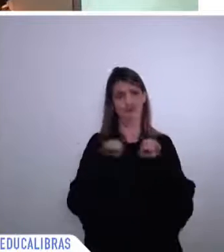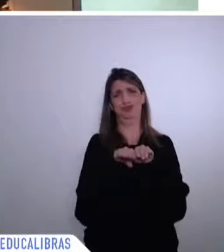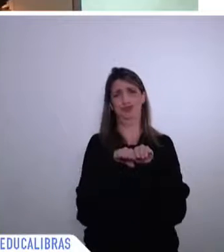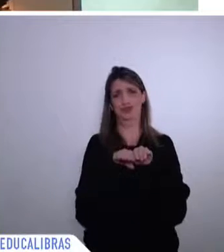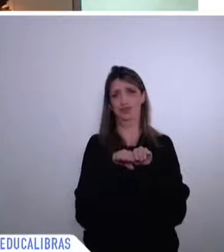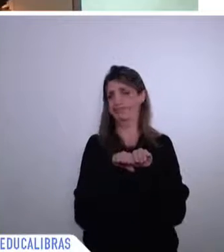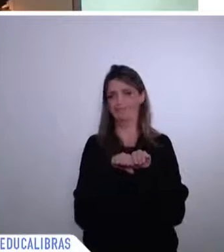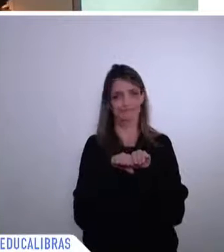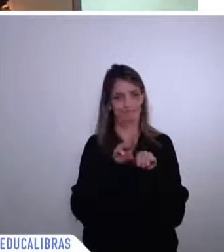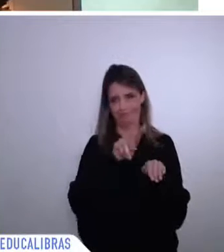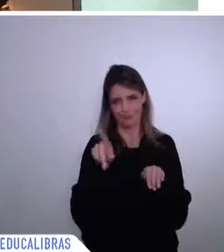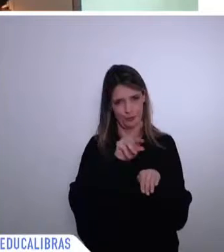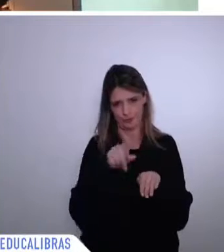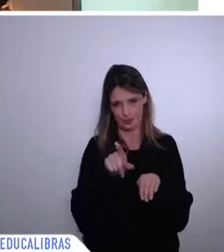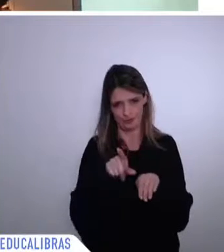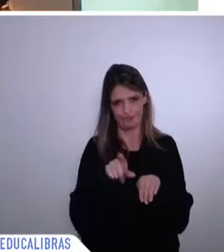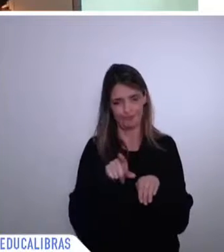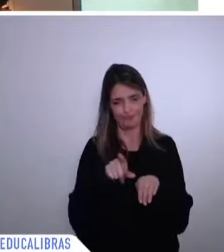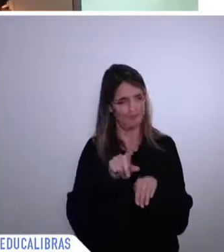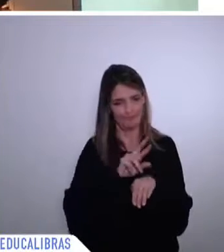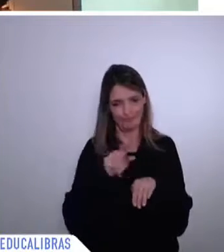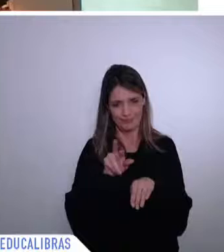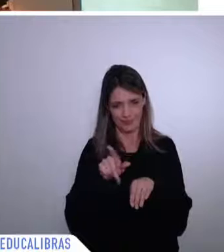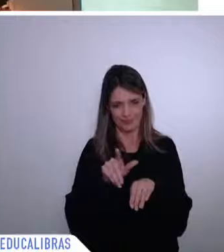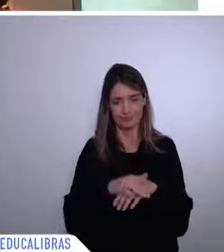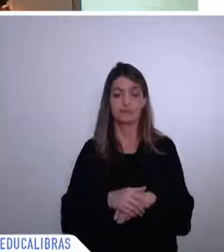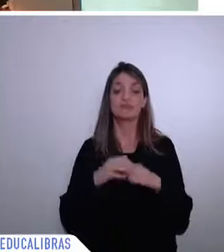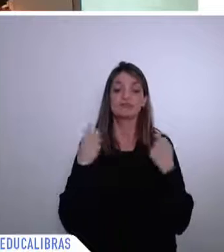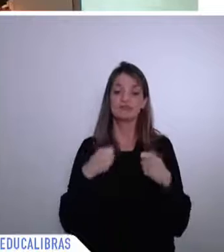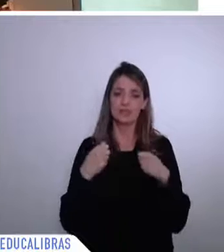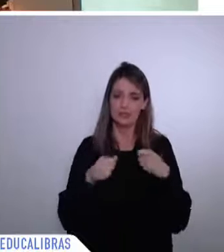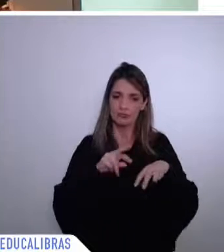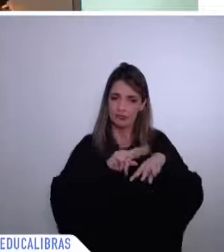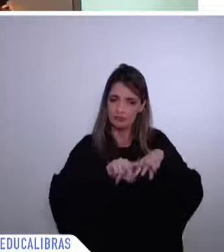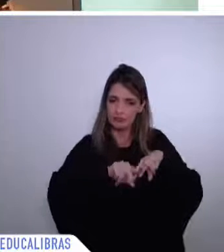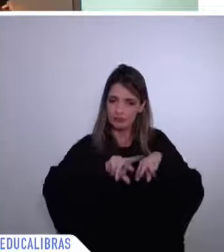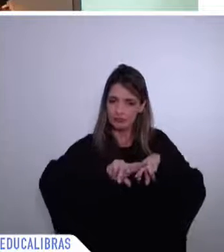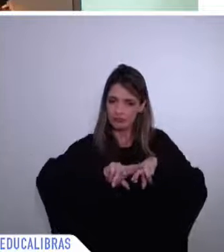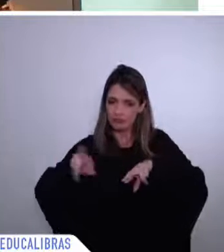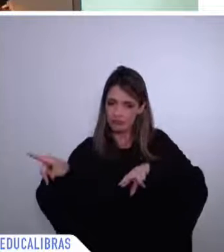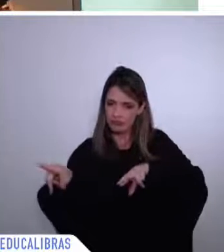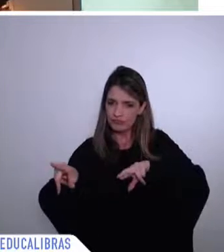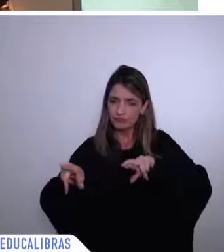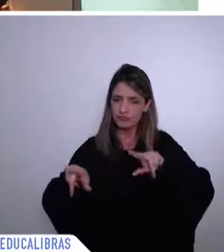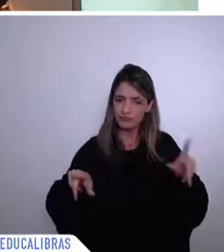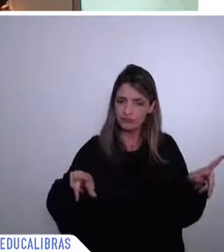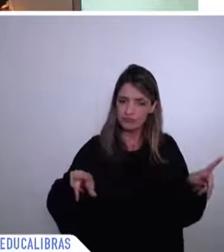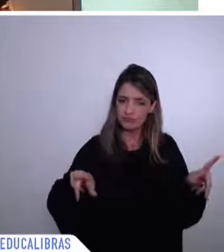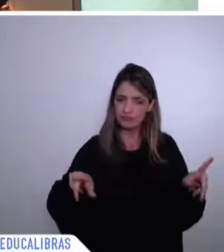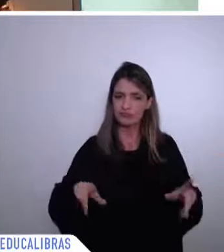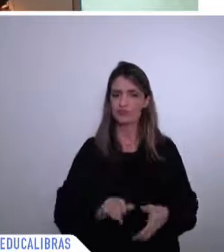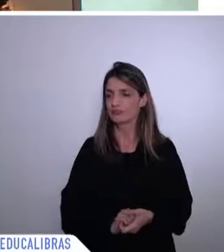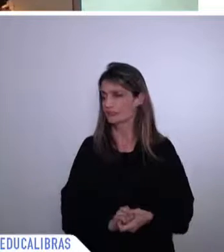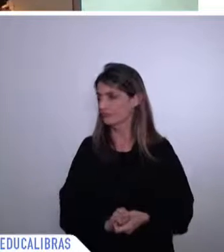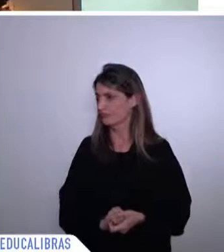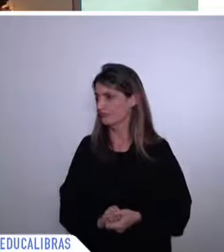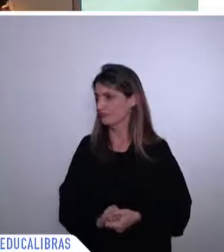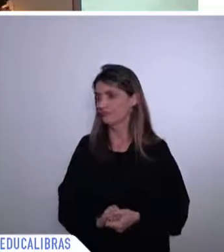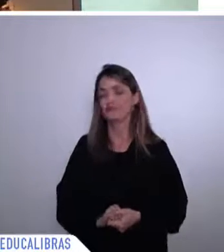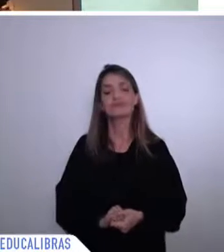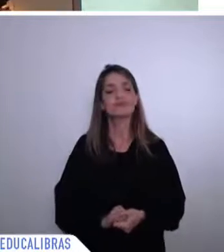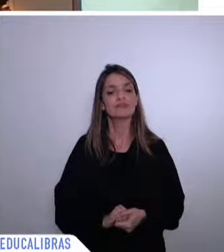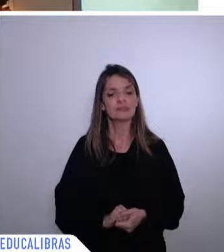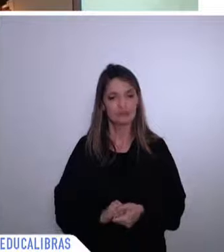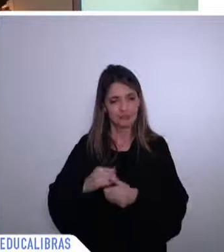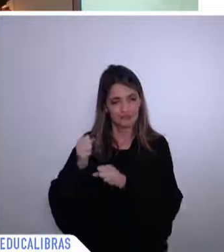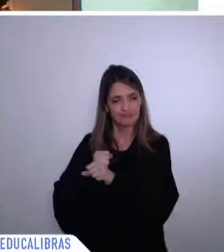are not. But we need to resume this conversation. The gender inequality, according to the World Economic Forum and